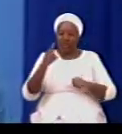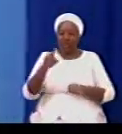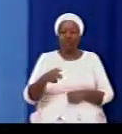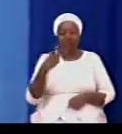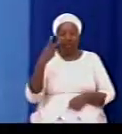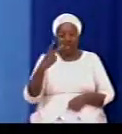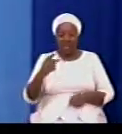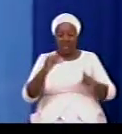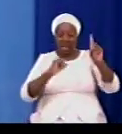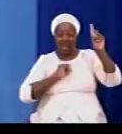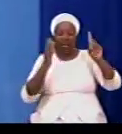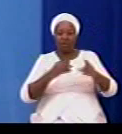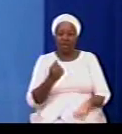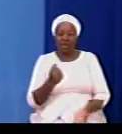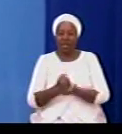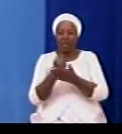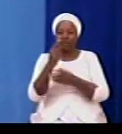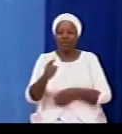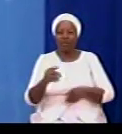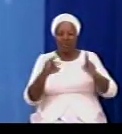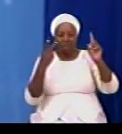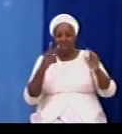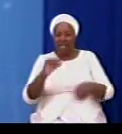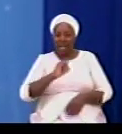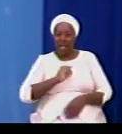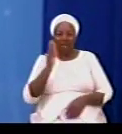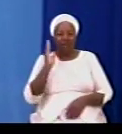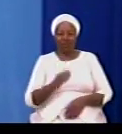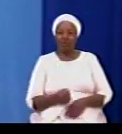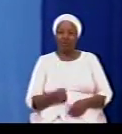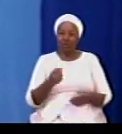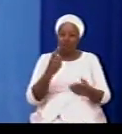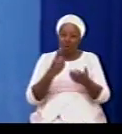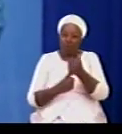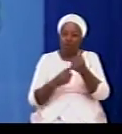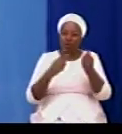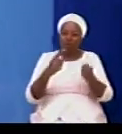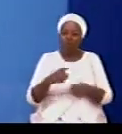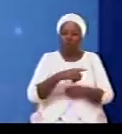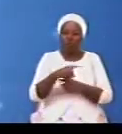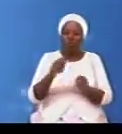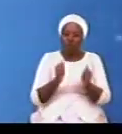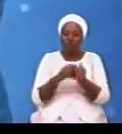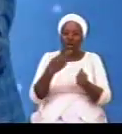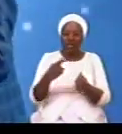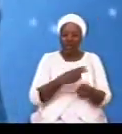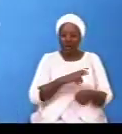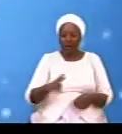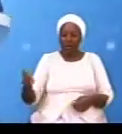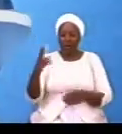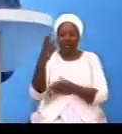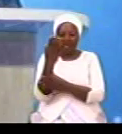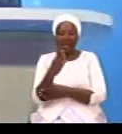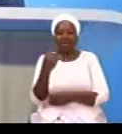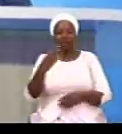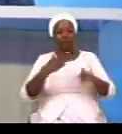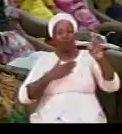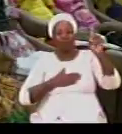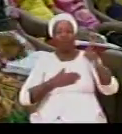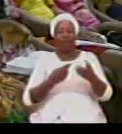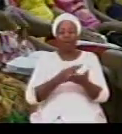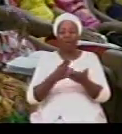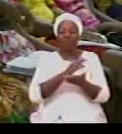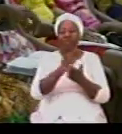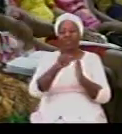you with the right hand of my righteousness. The Lord will uphold you in